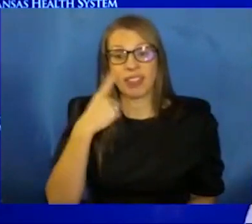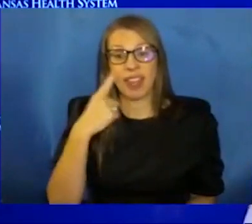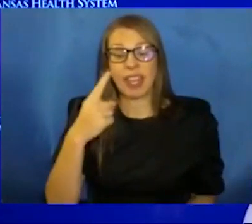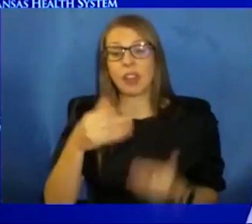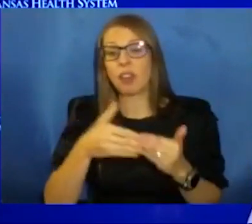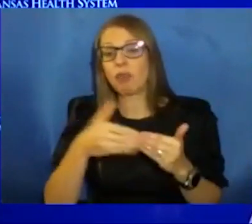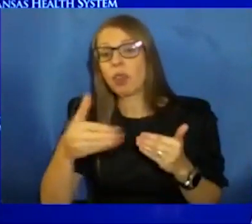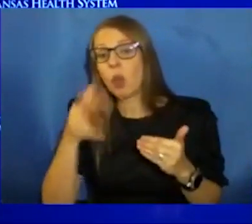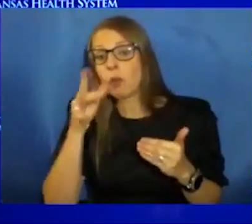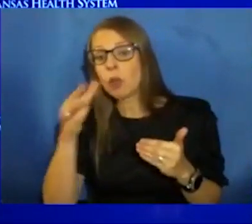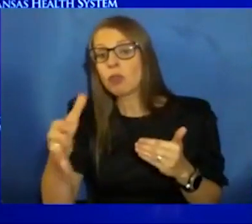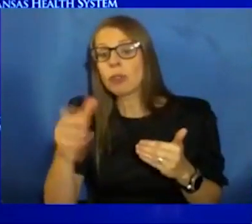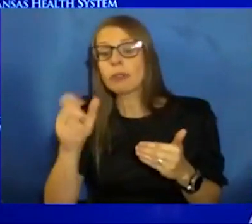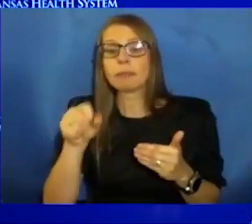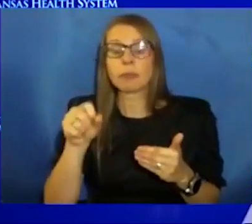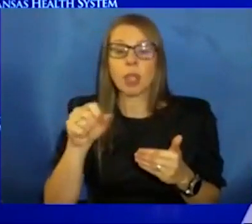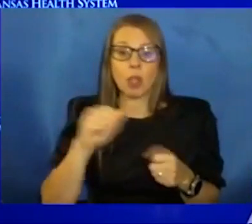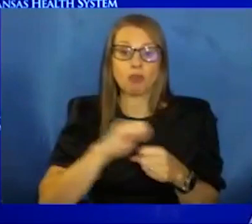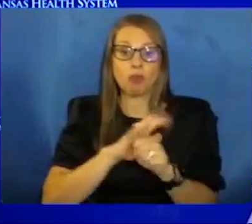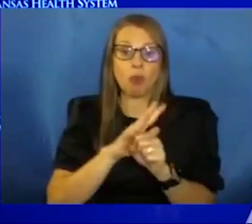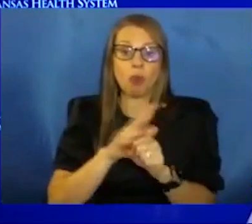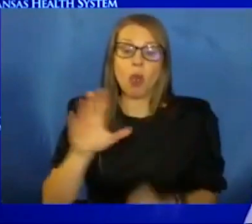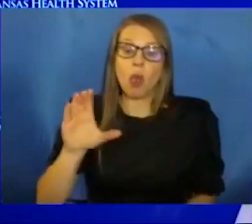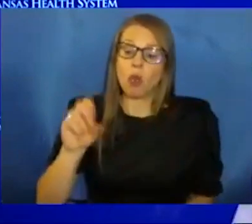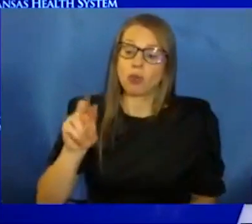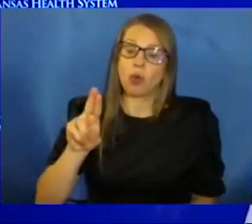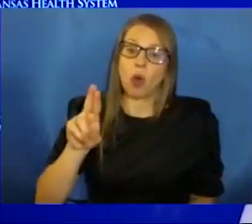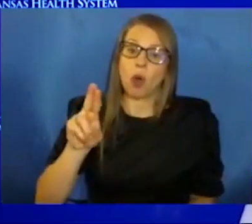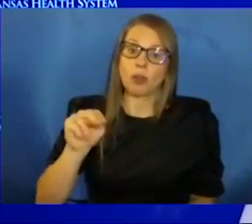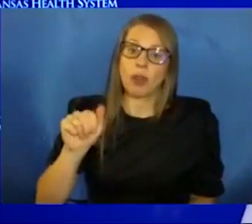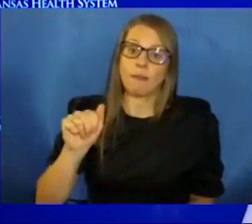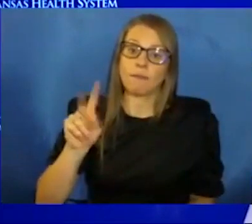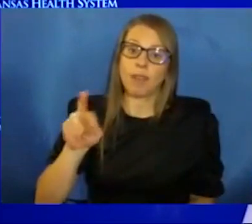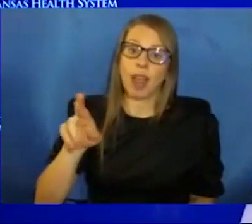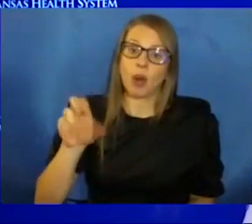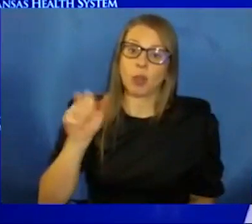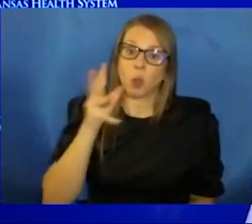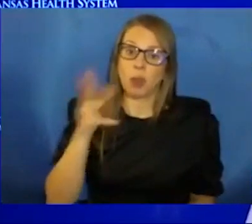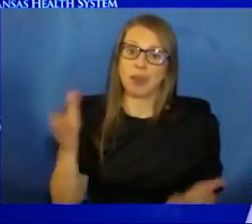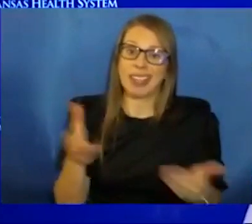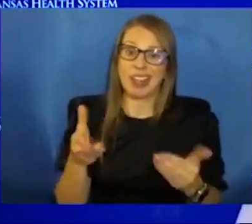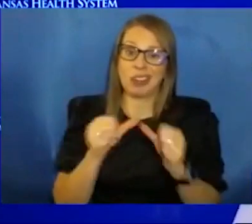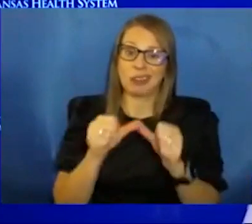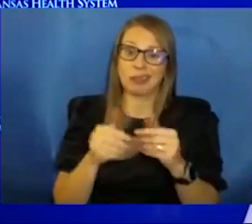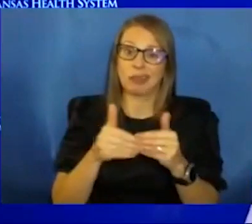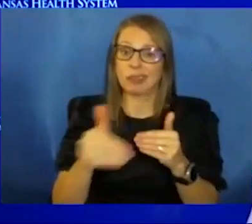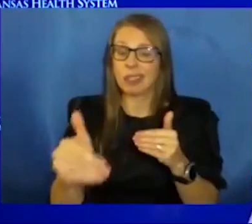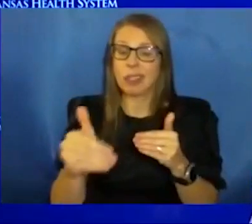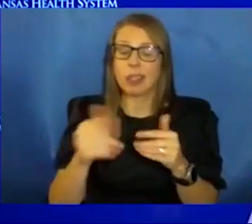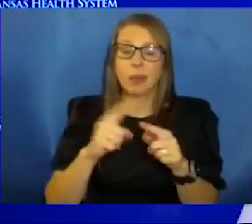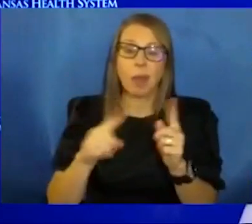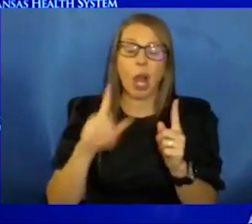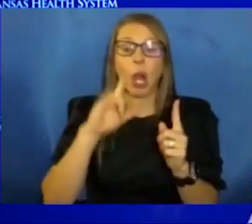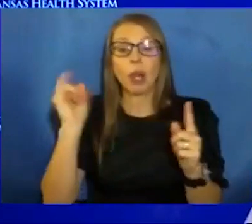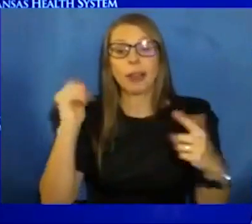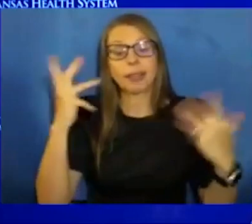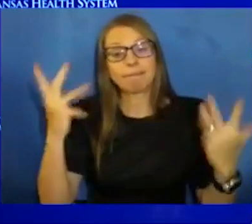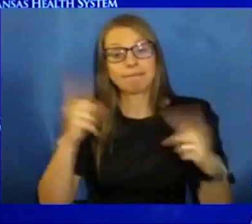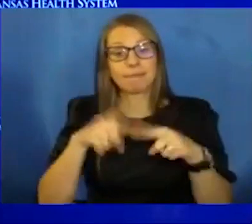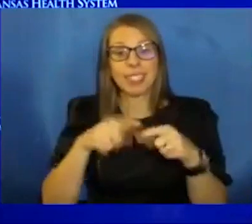businesses shutting down or quarantining because people are out from work because they are too ill from